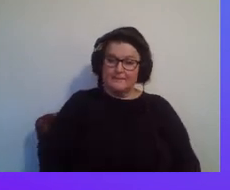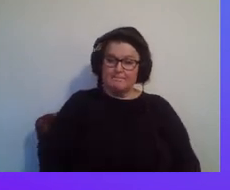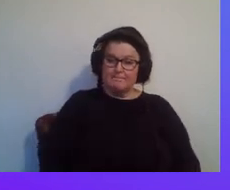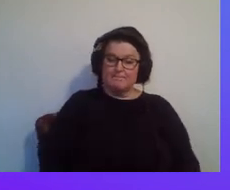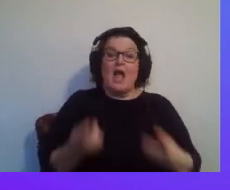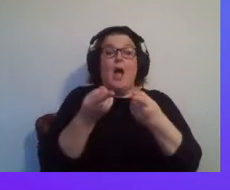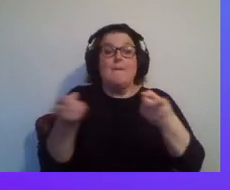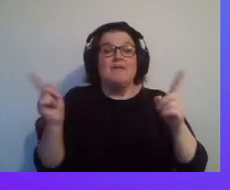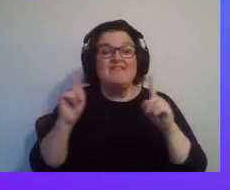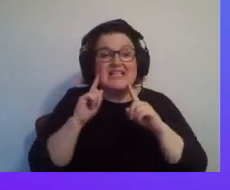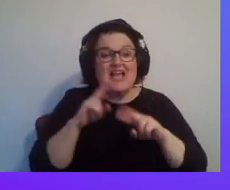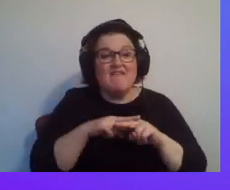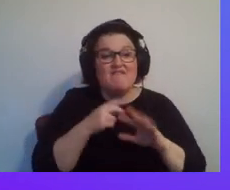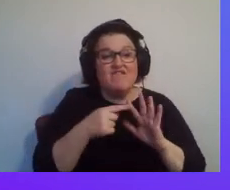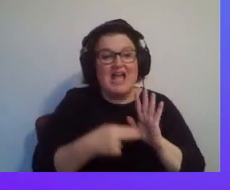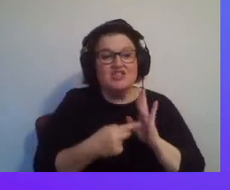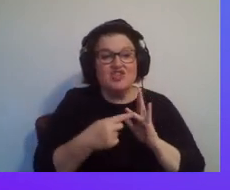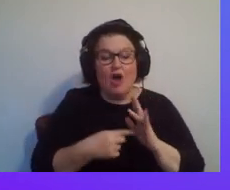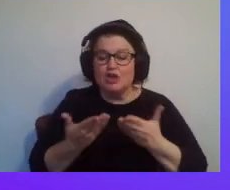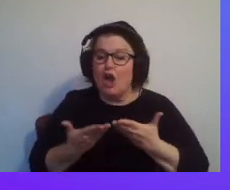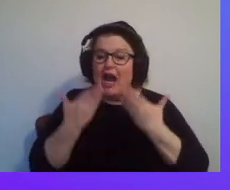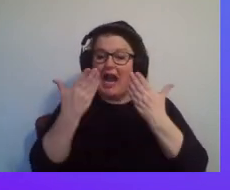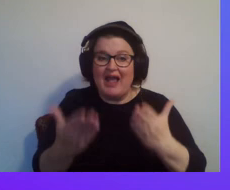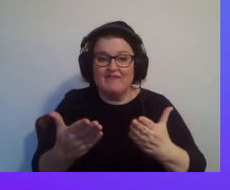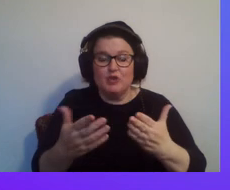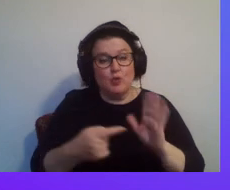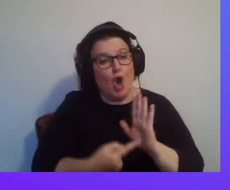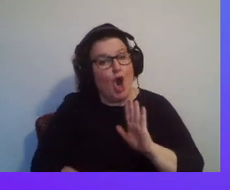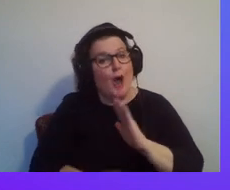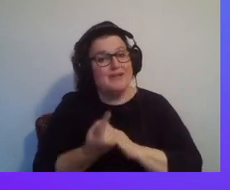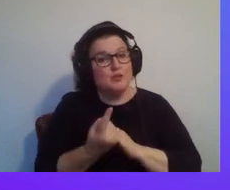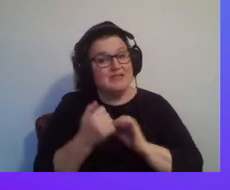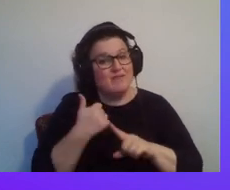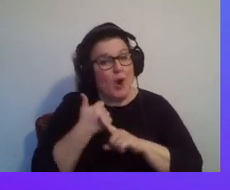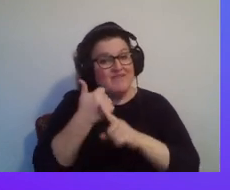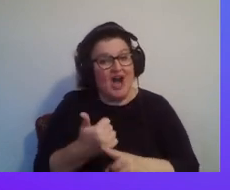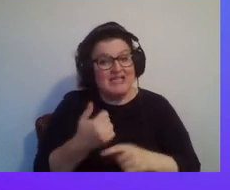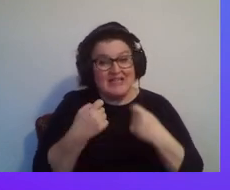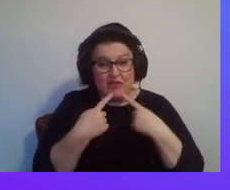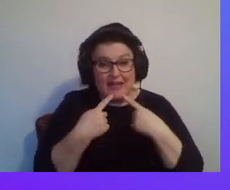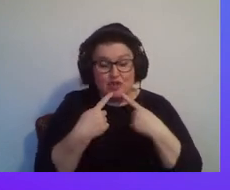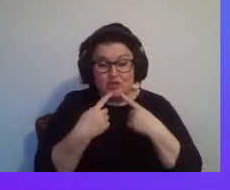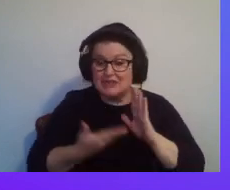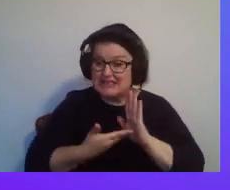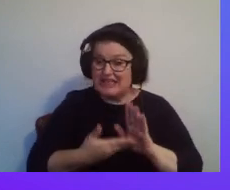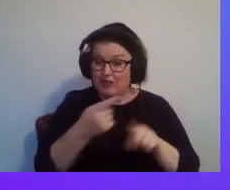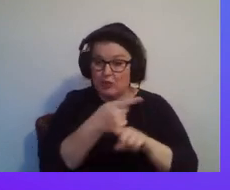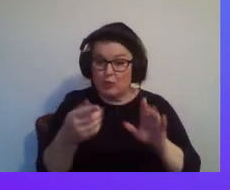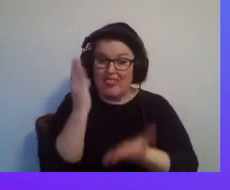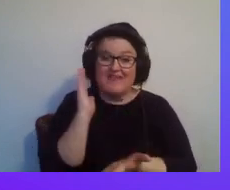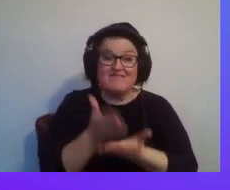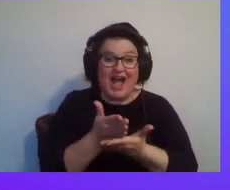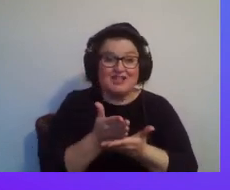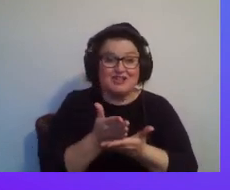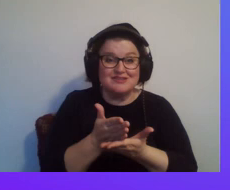that advice and information that gives us the facts. But I hope, Serena, I mean, you've been a community champion on